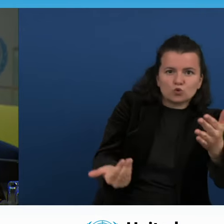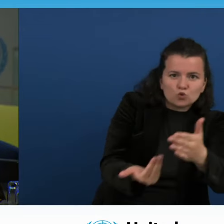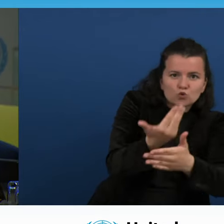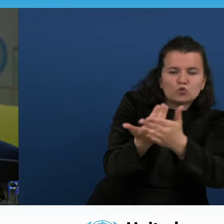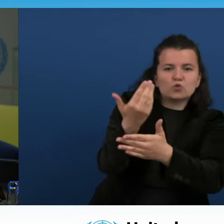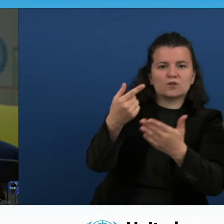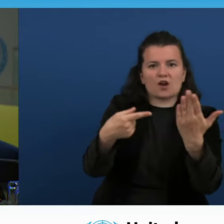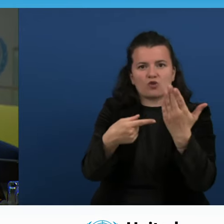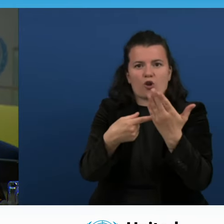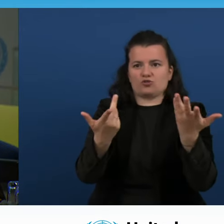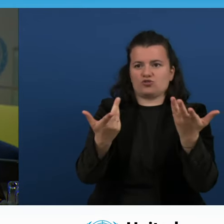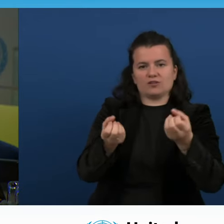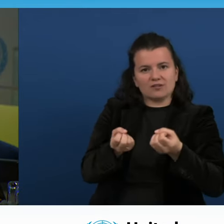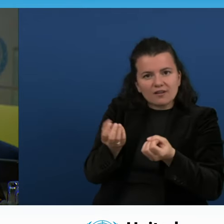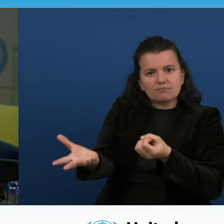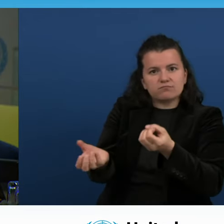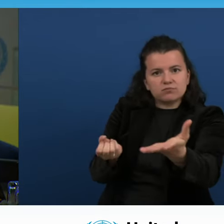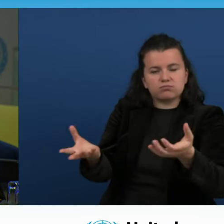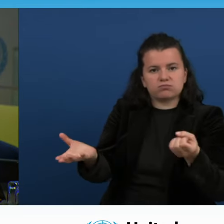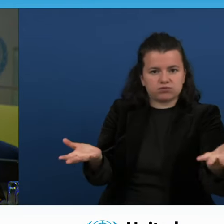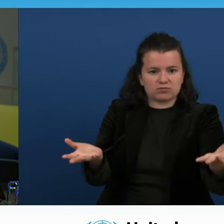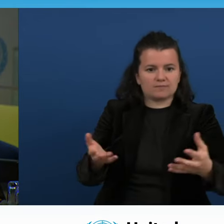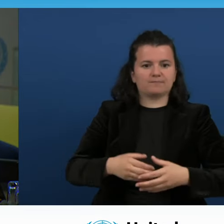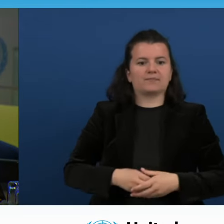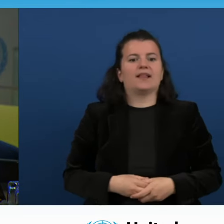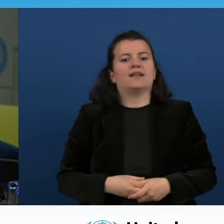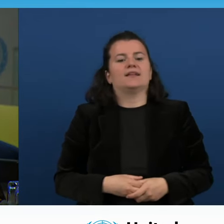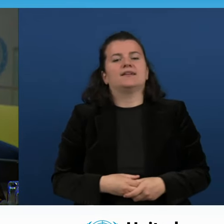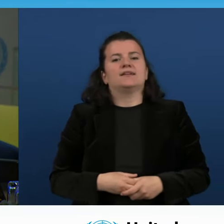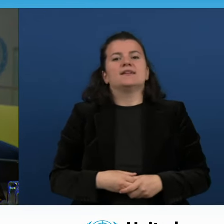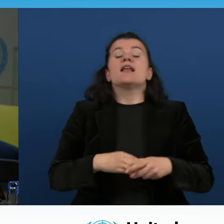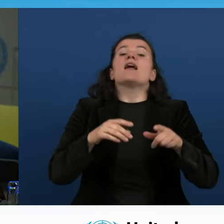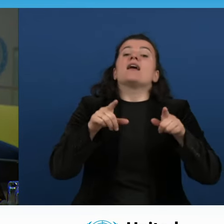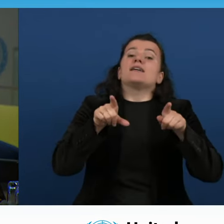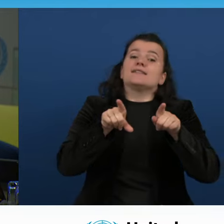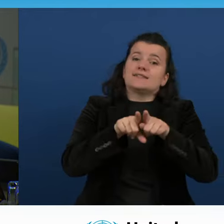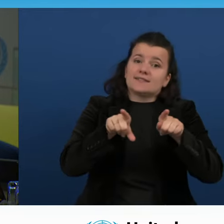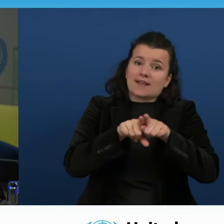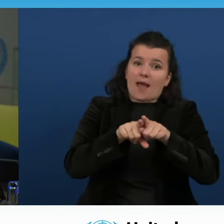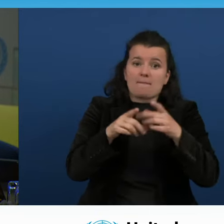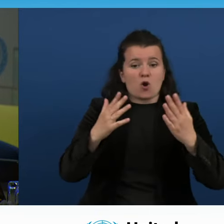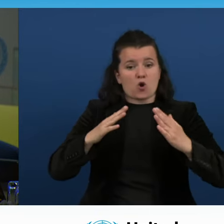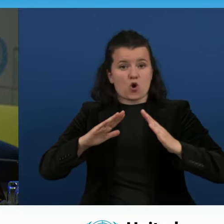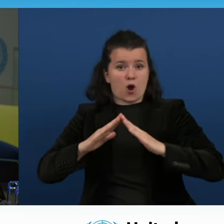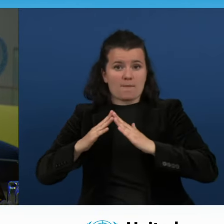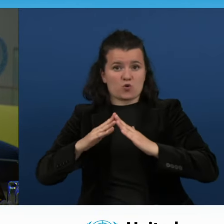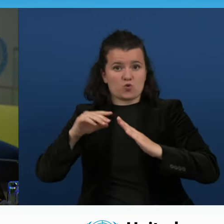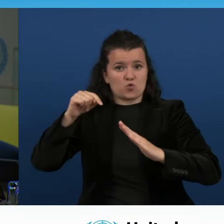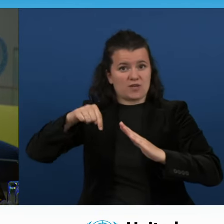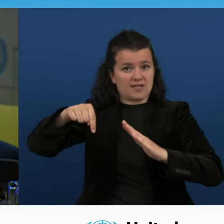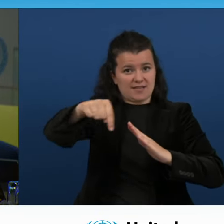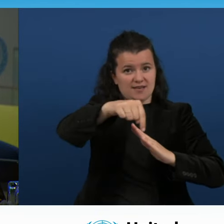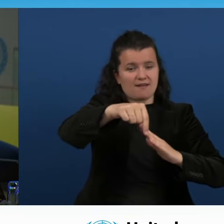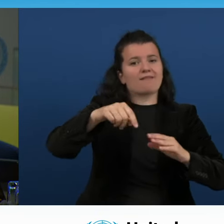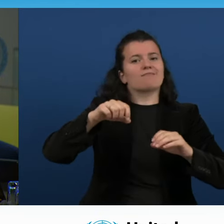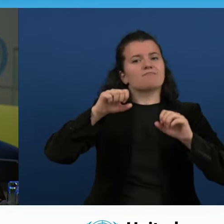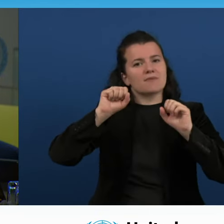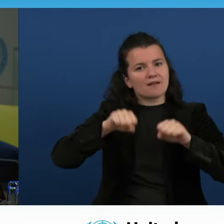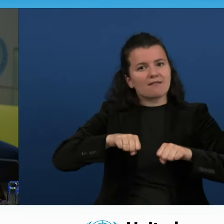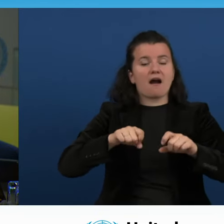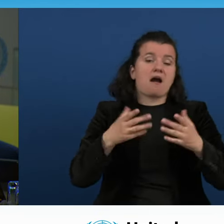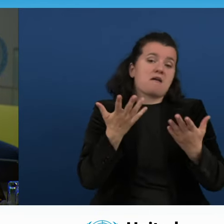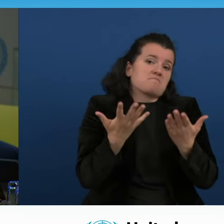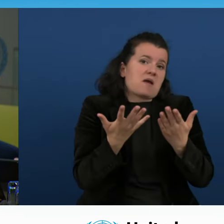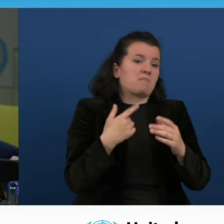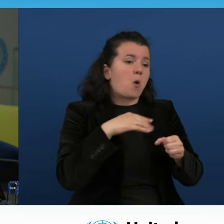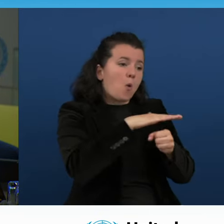youth to engage is obviously at the community level. We can all volunteer 1 or 2 hours of our time, talk to our local governments,